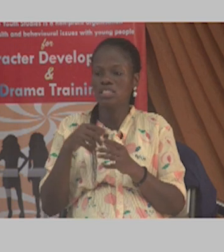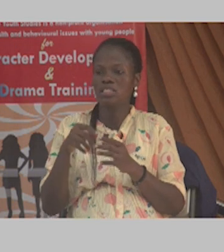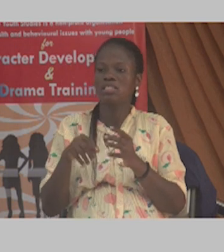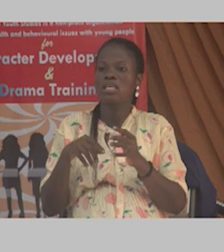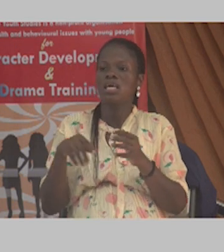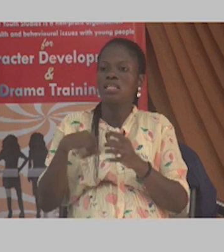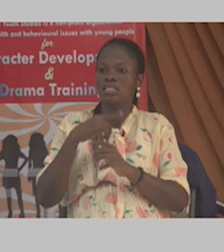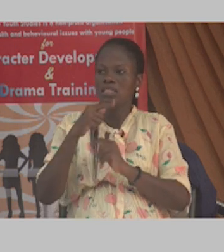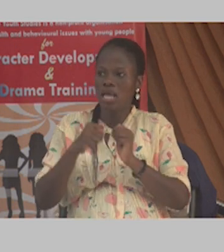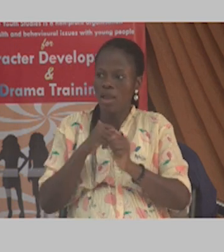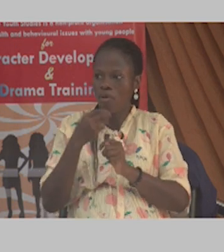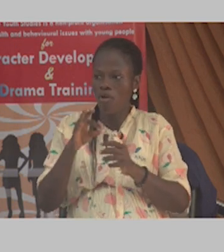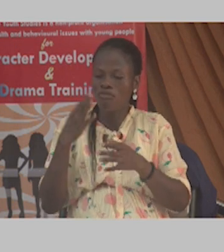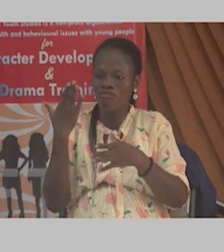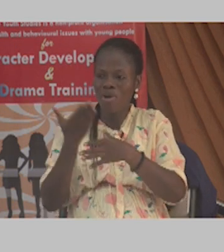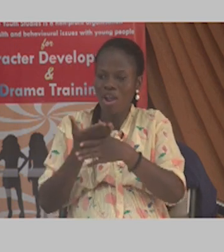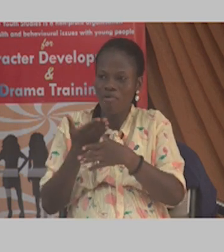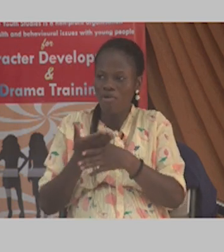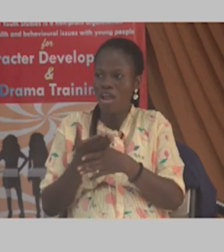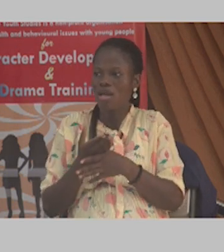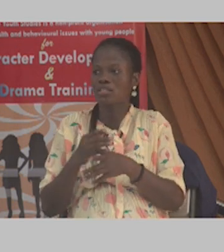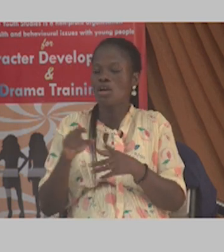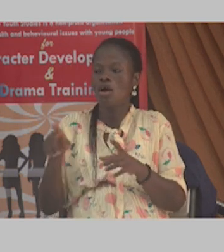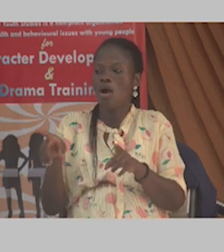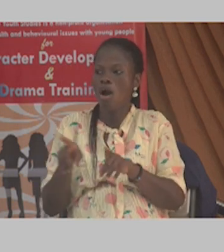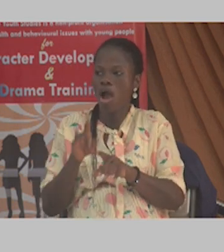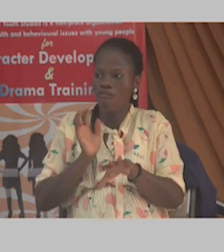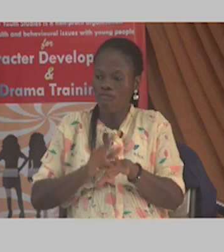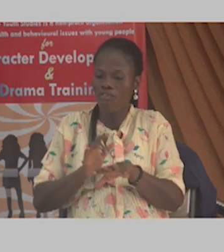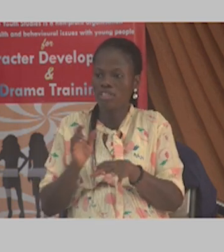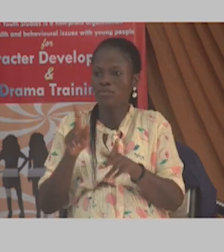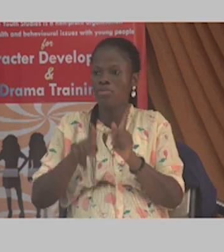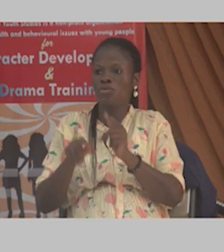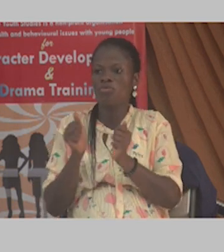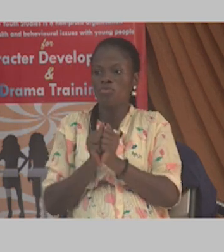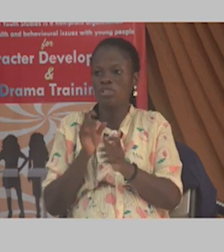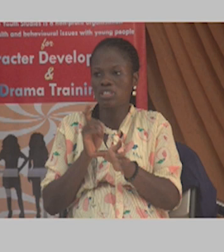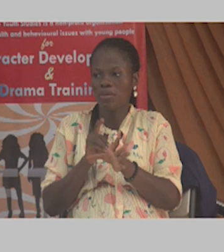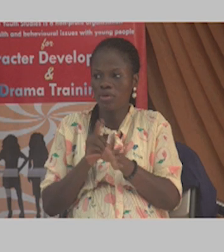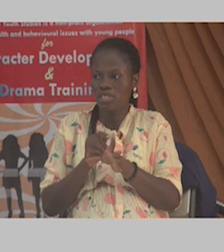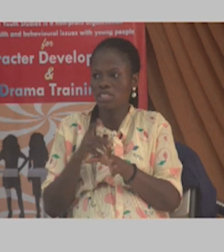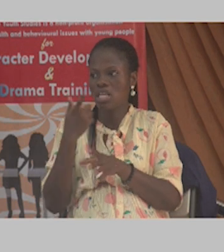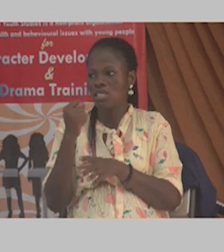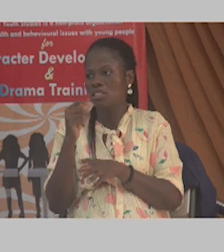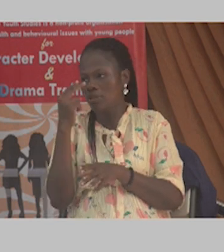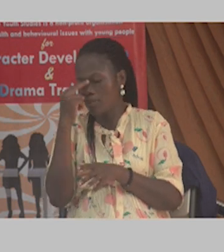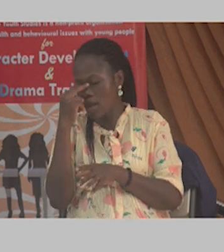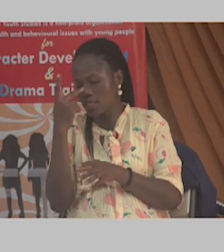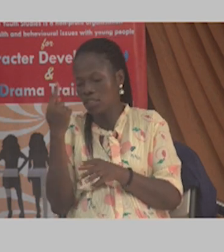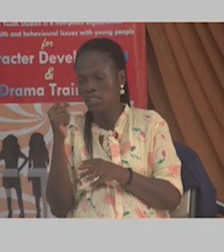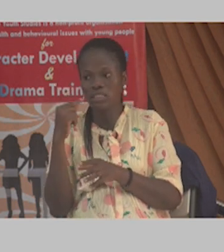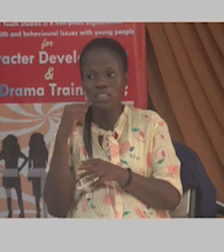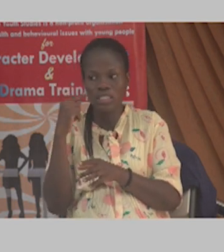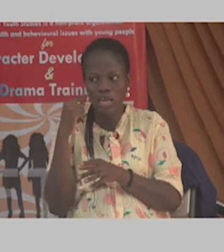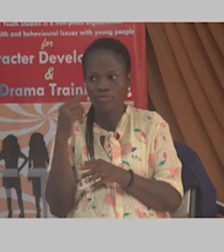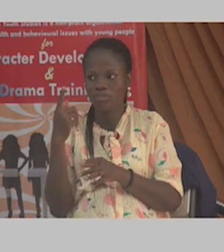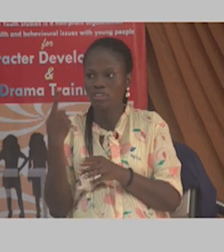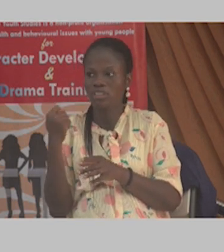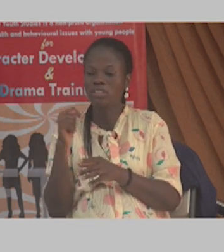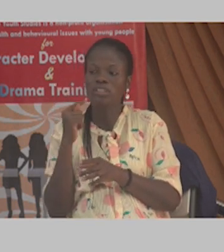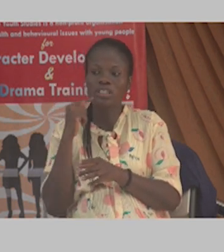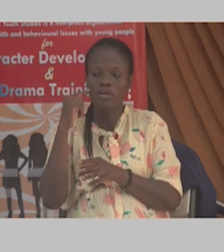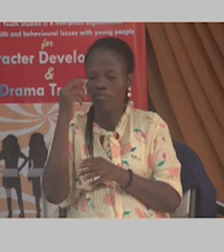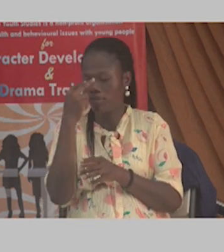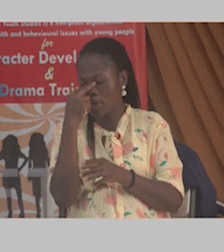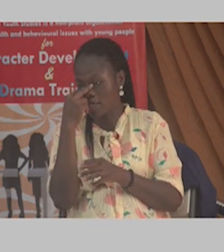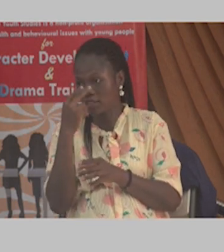most often affects people with sensory disability, the blind, the deaf blind. And then